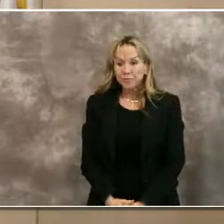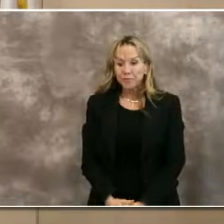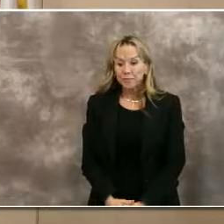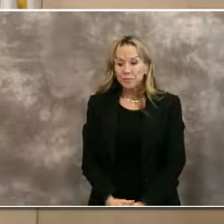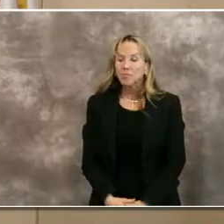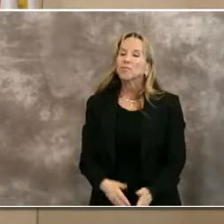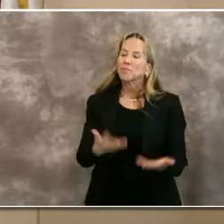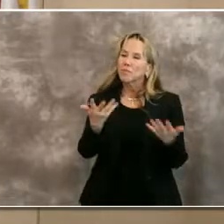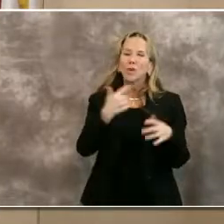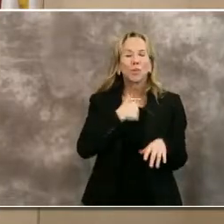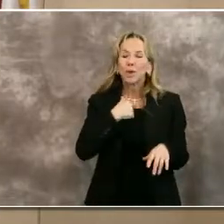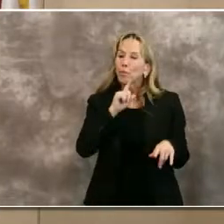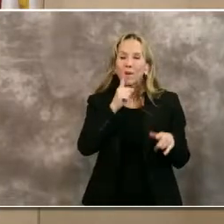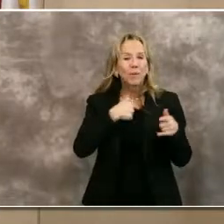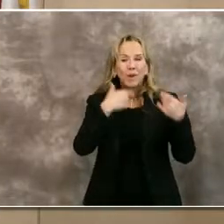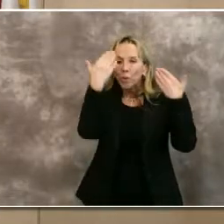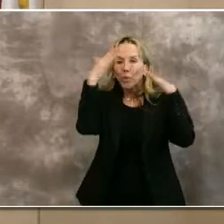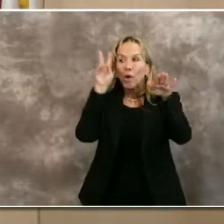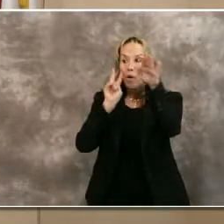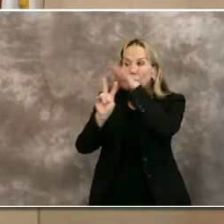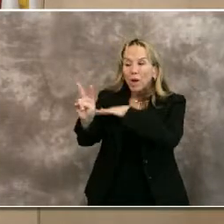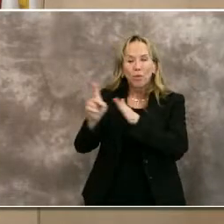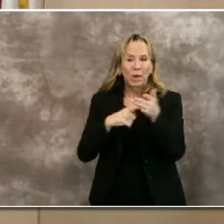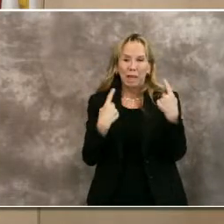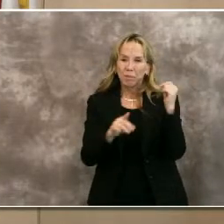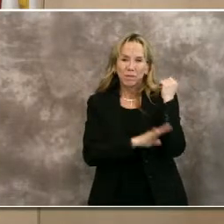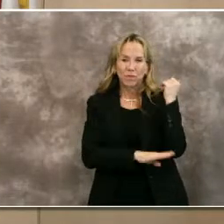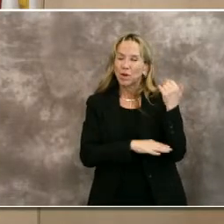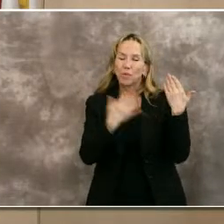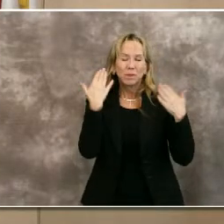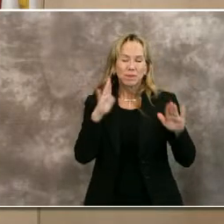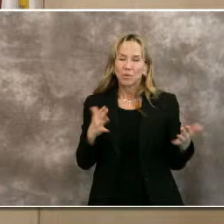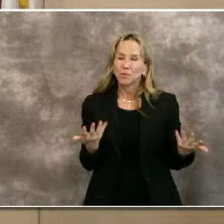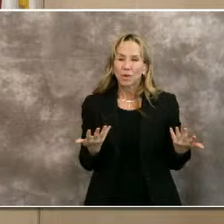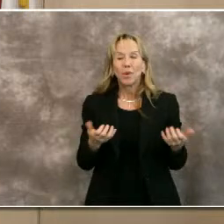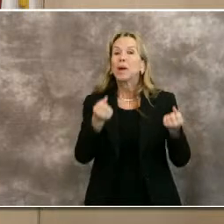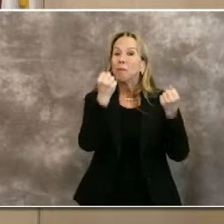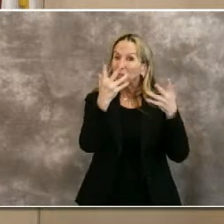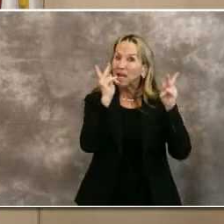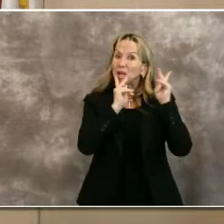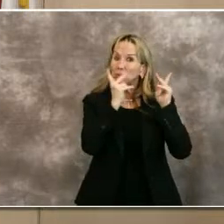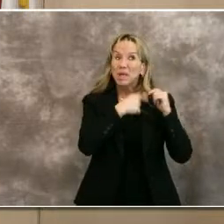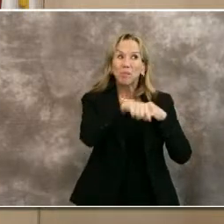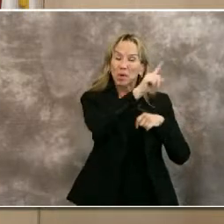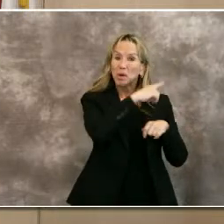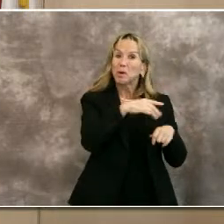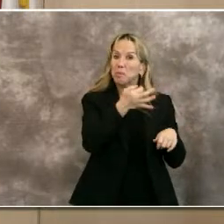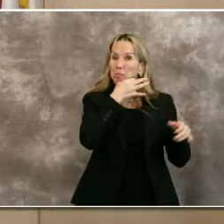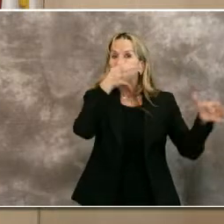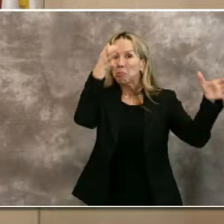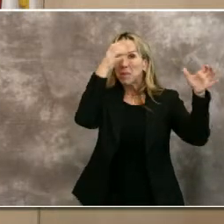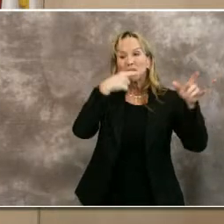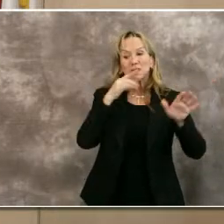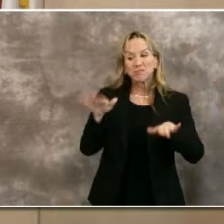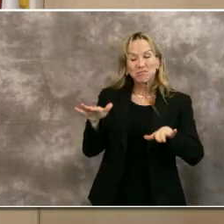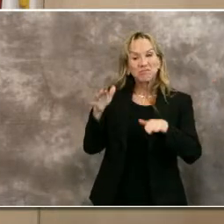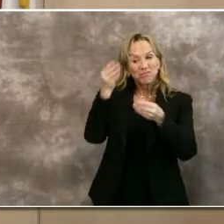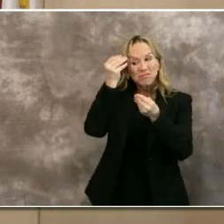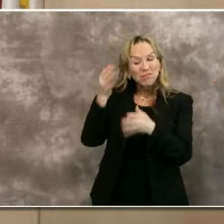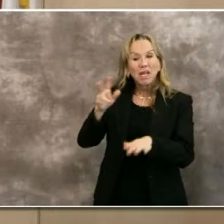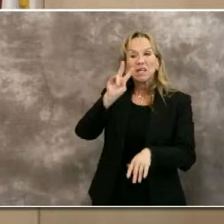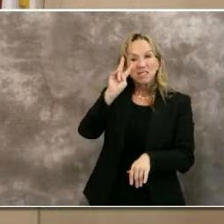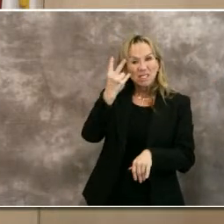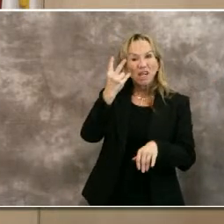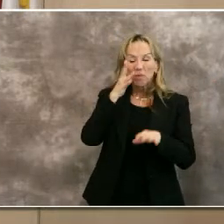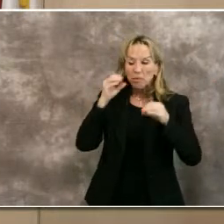Well, we really don't know what's going to happen in the fall. A lot of experts are saying there will be a second wave in the fall, but we, just like